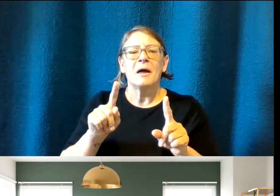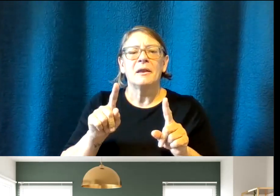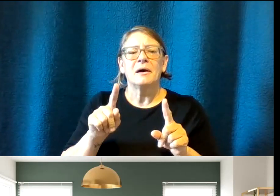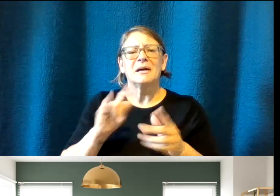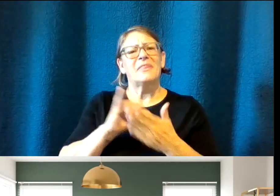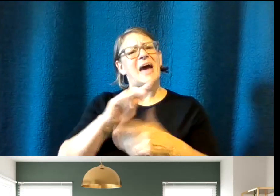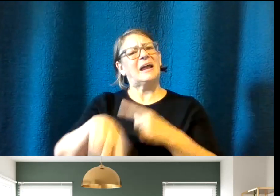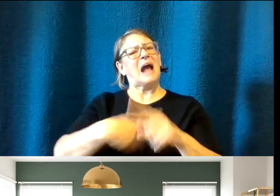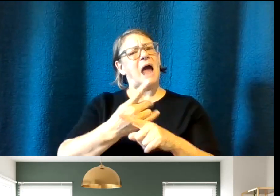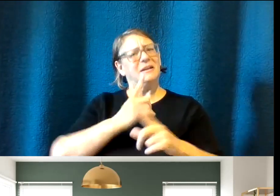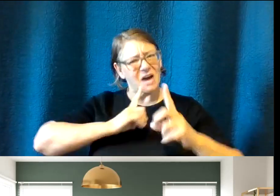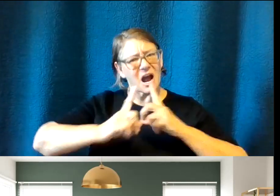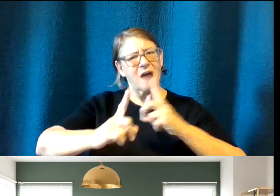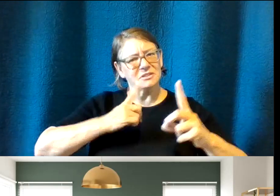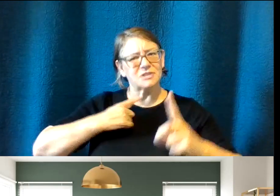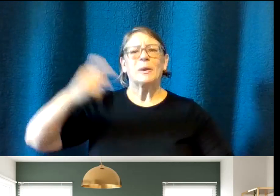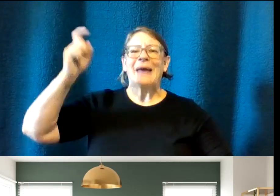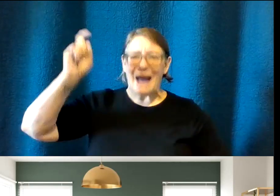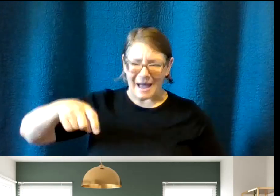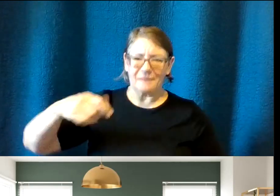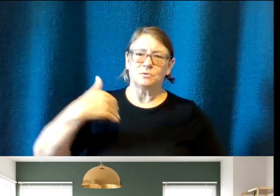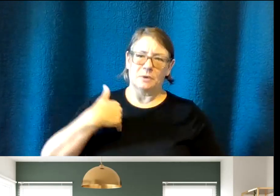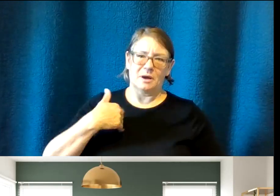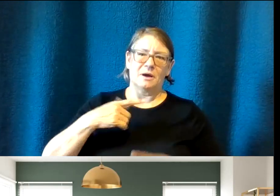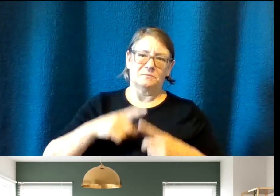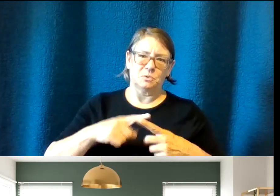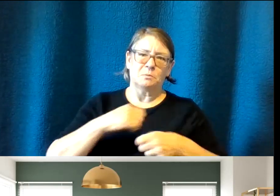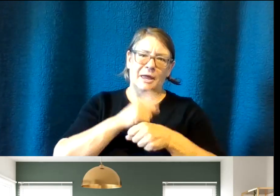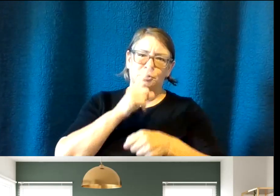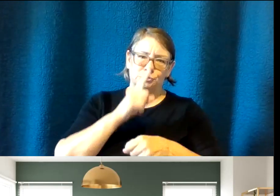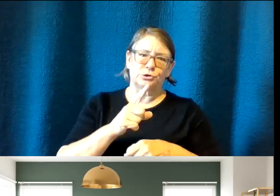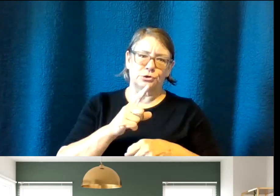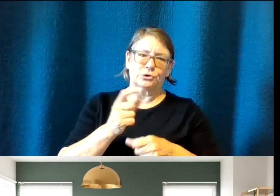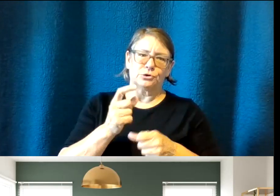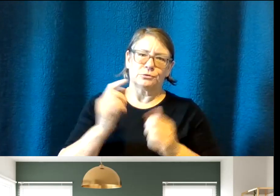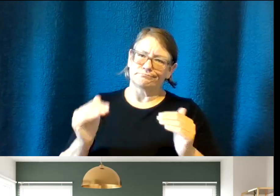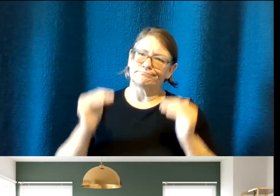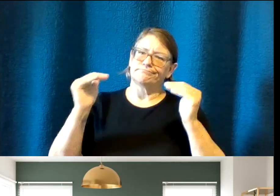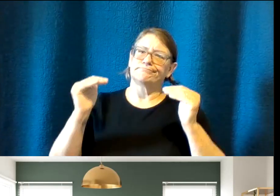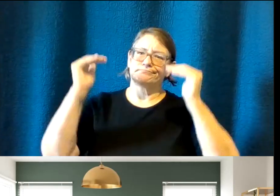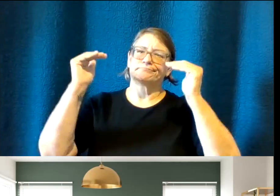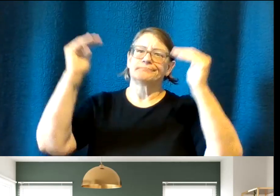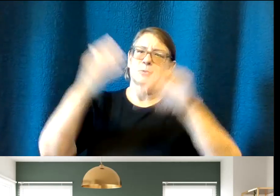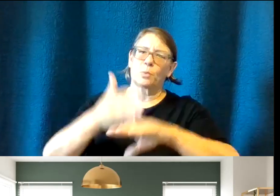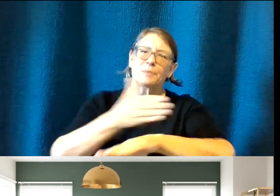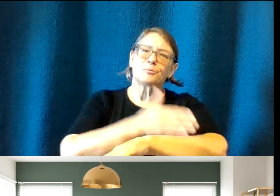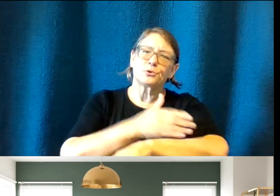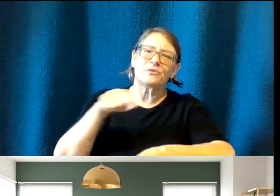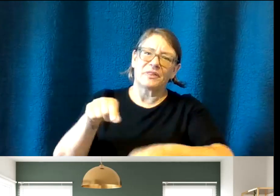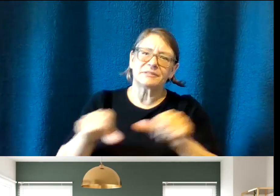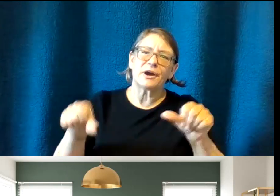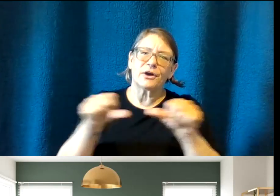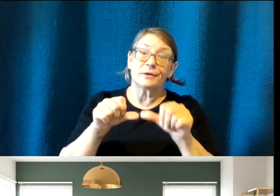a conversation that we need to have in order to move the dial in these areas. So I want to thank you, and I want to thank